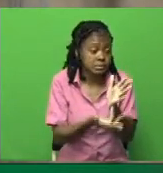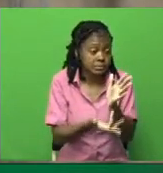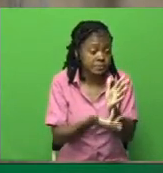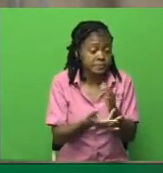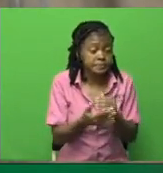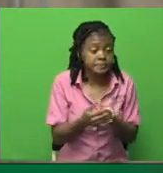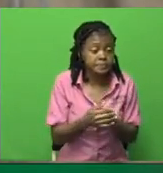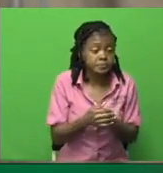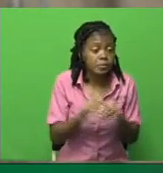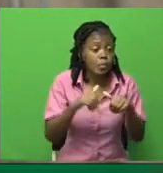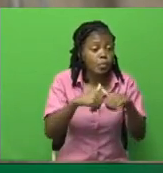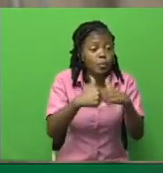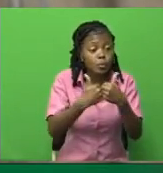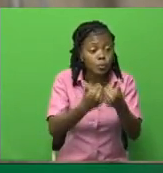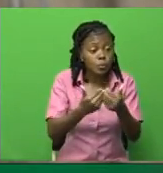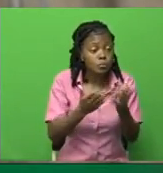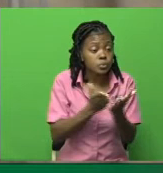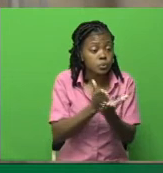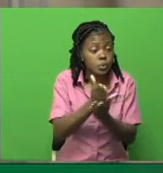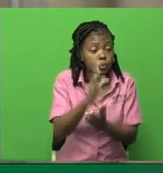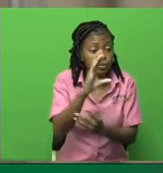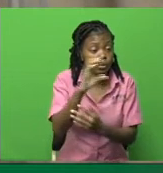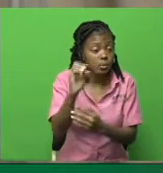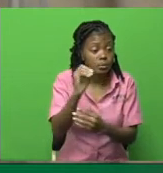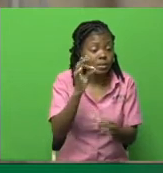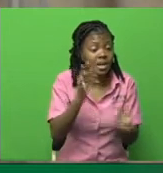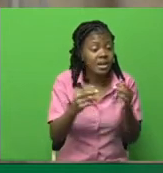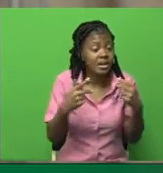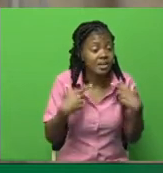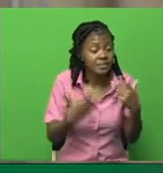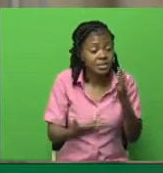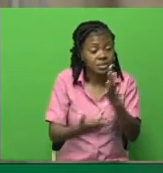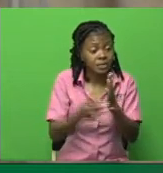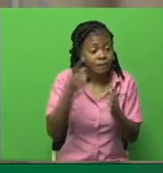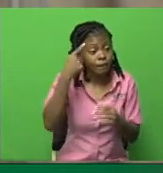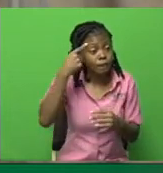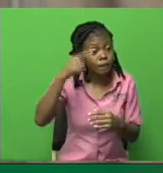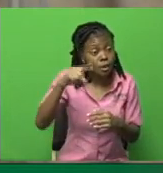the companies that we depend on to provide these services